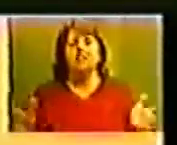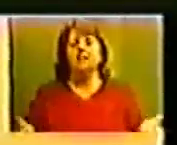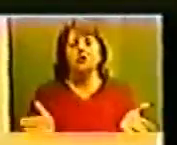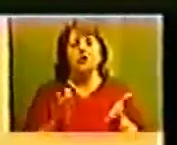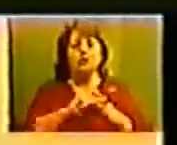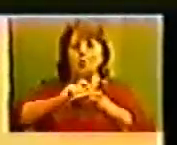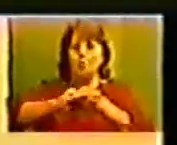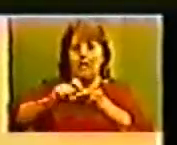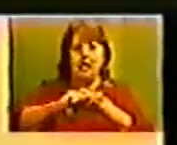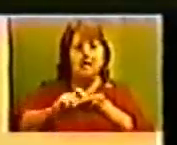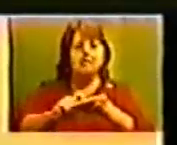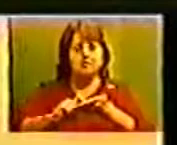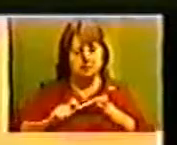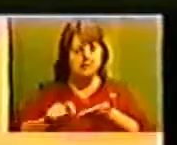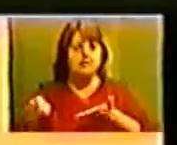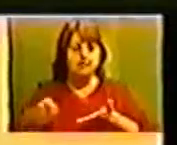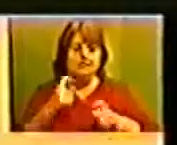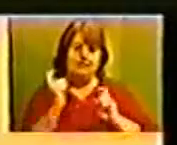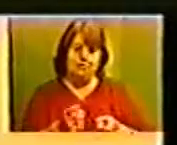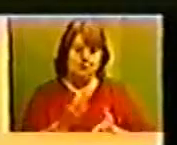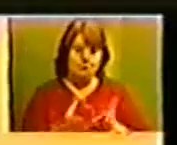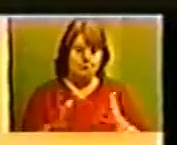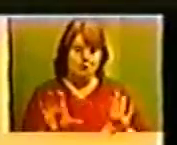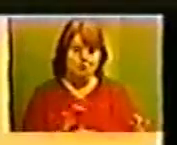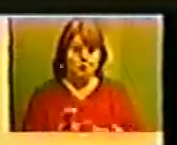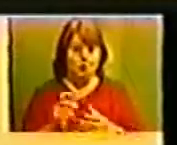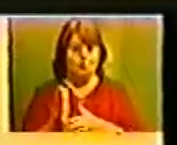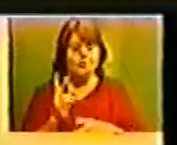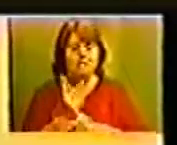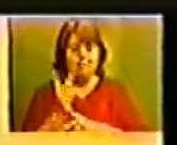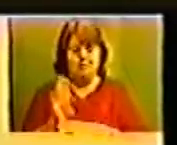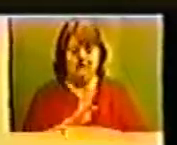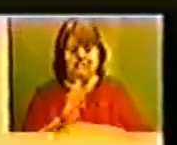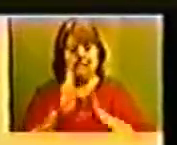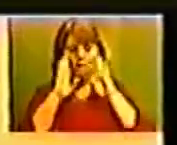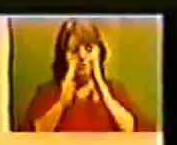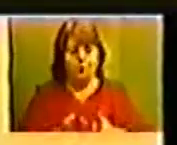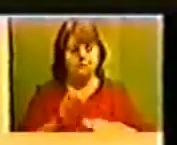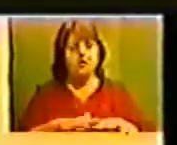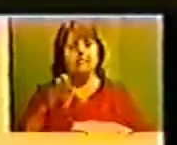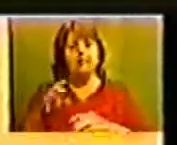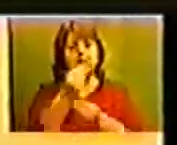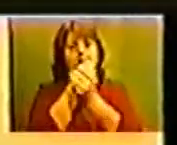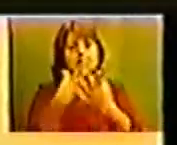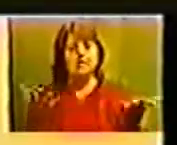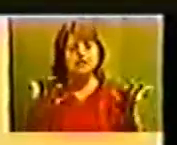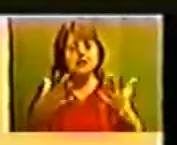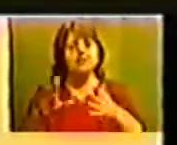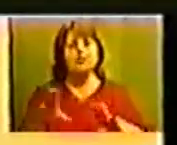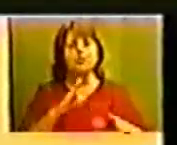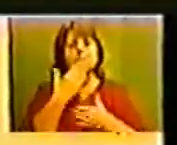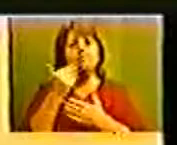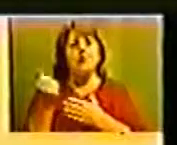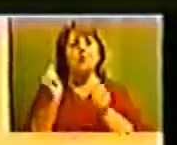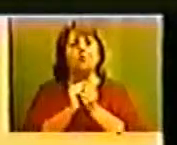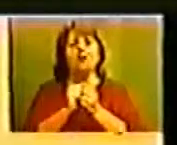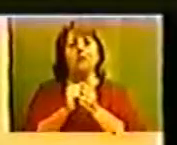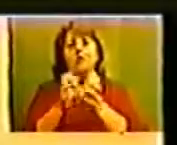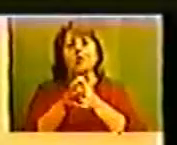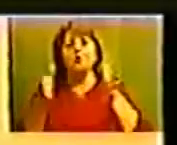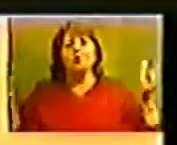Encourage note-taking. This kind of gives them something to do and helps them focus on the information. They do better with